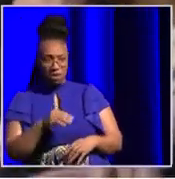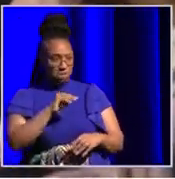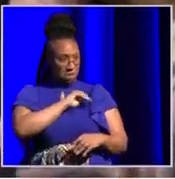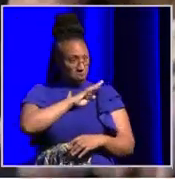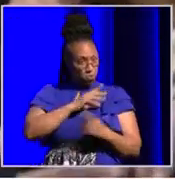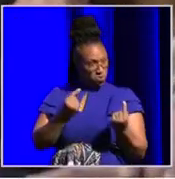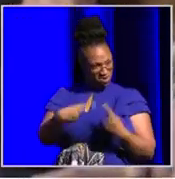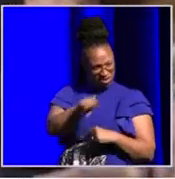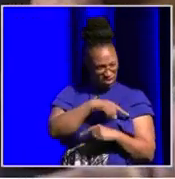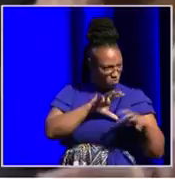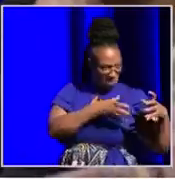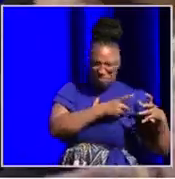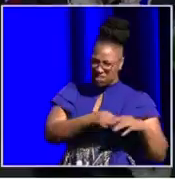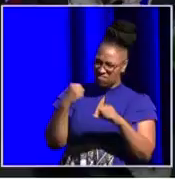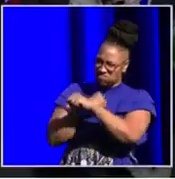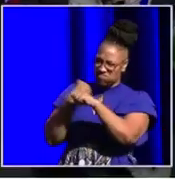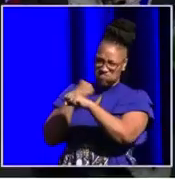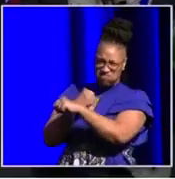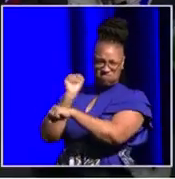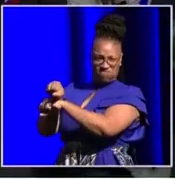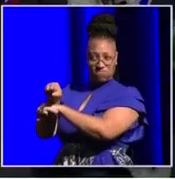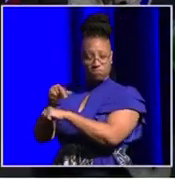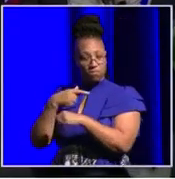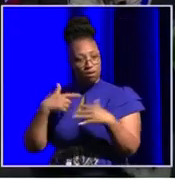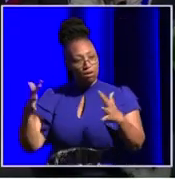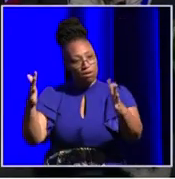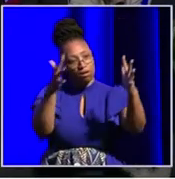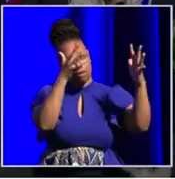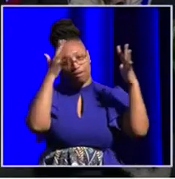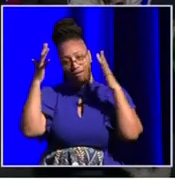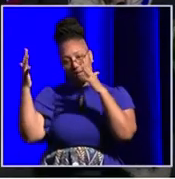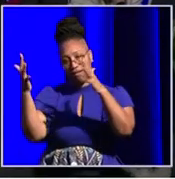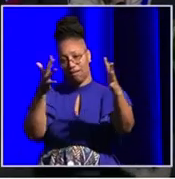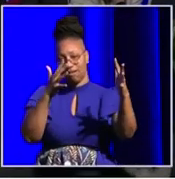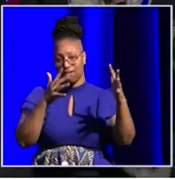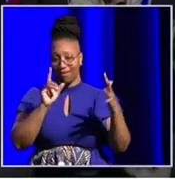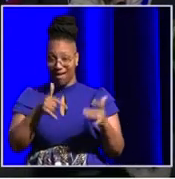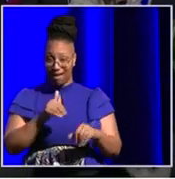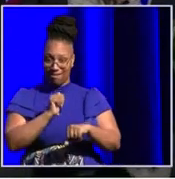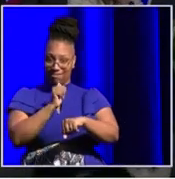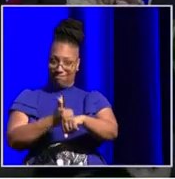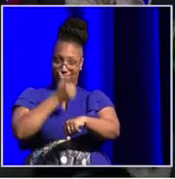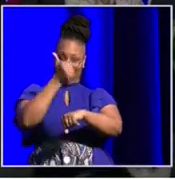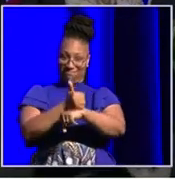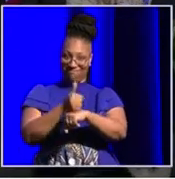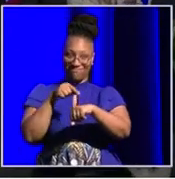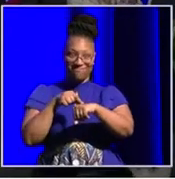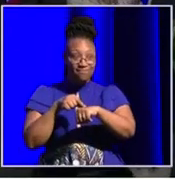And in the process, created Black Lives Matter Plaza that helped change the course of our nation's conversation.